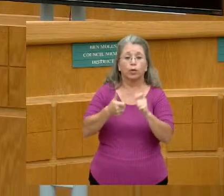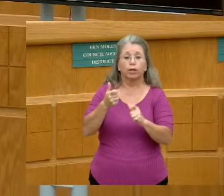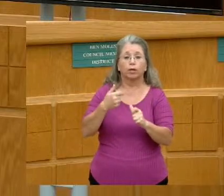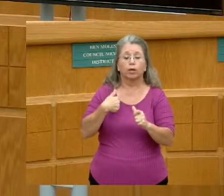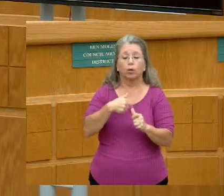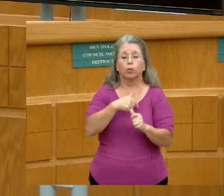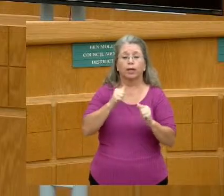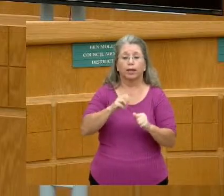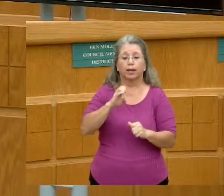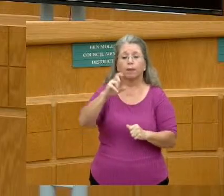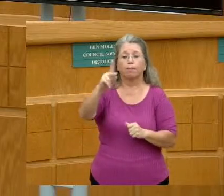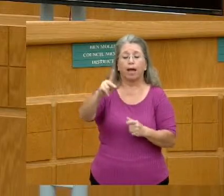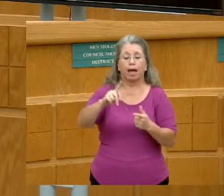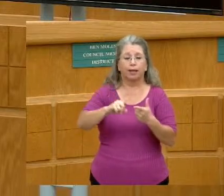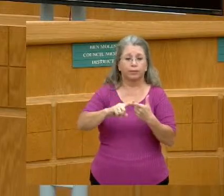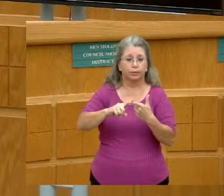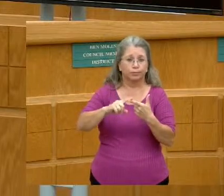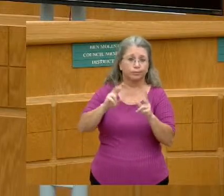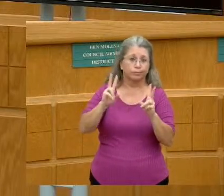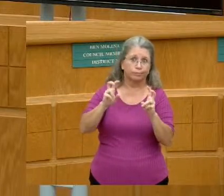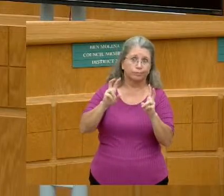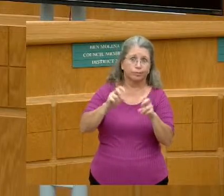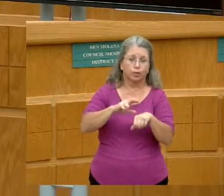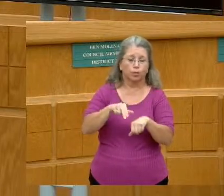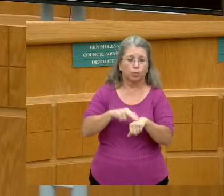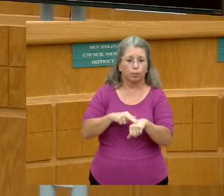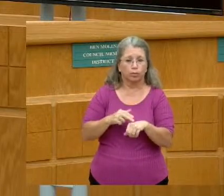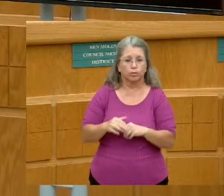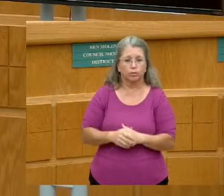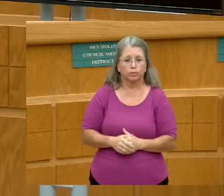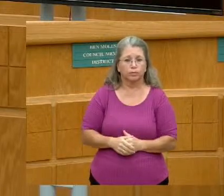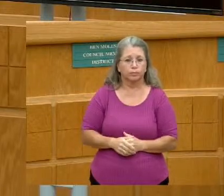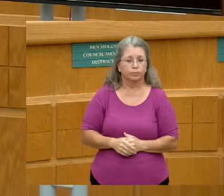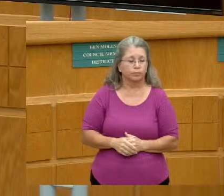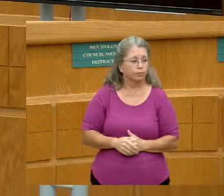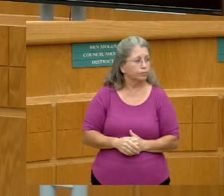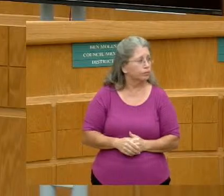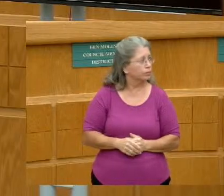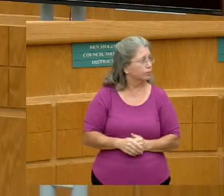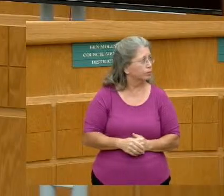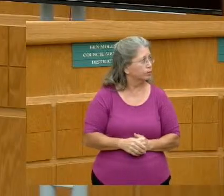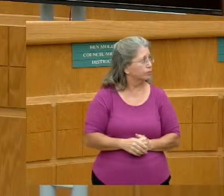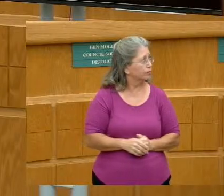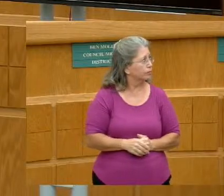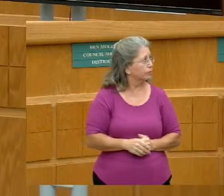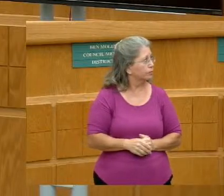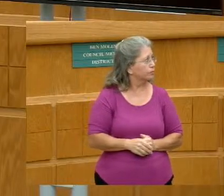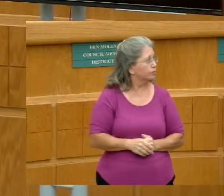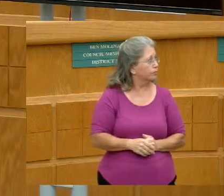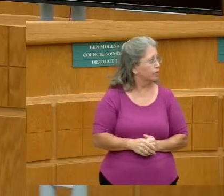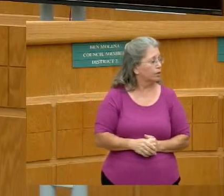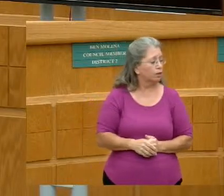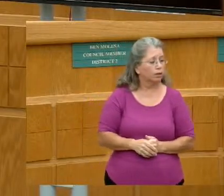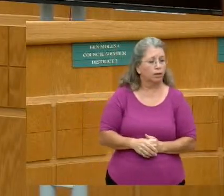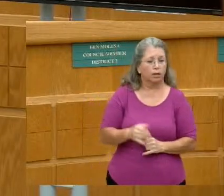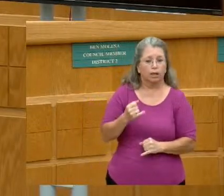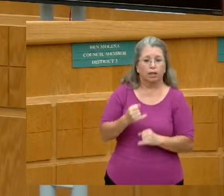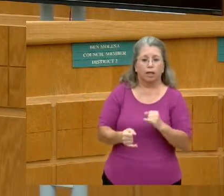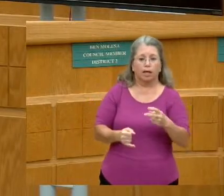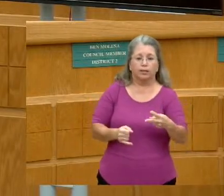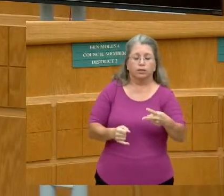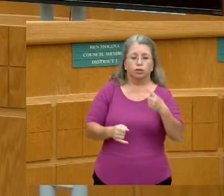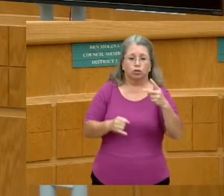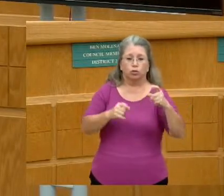something closer to normal than what's happening right now. I'm going to leave you with these last two